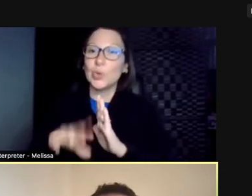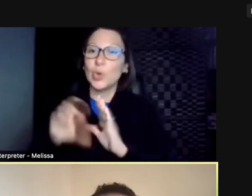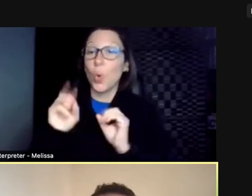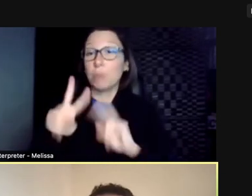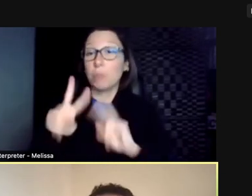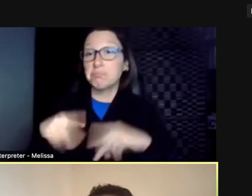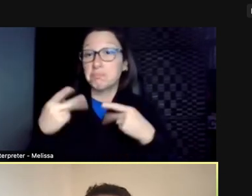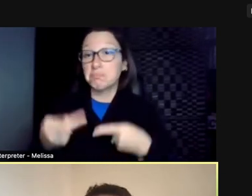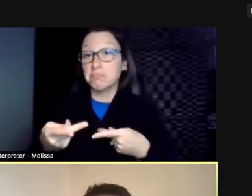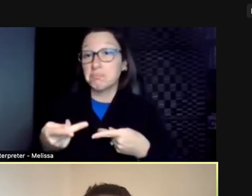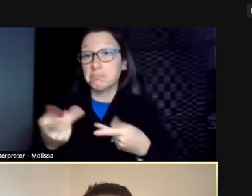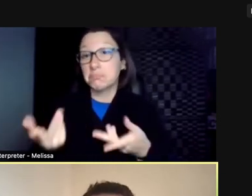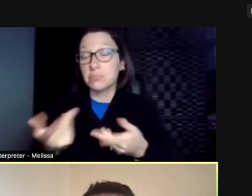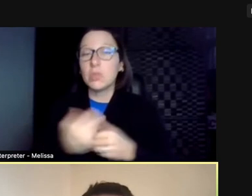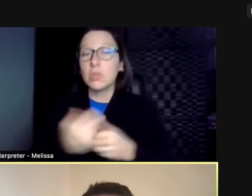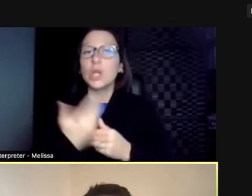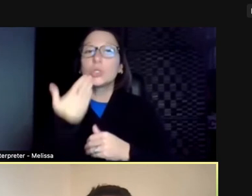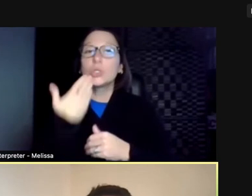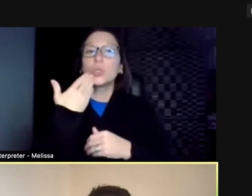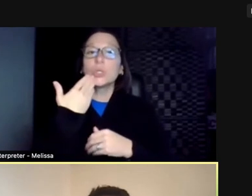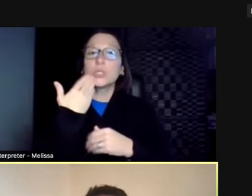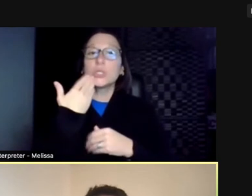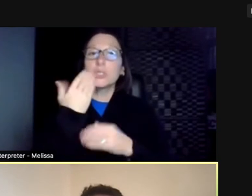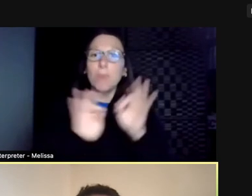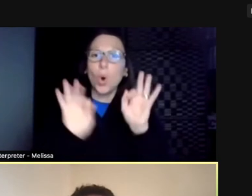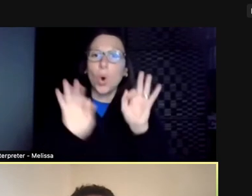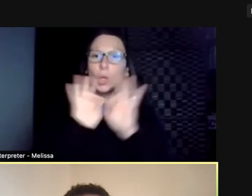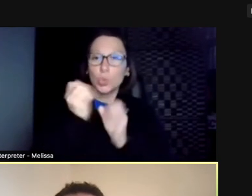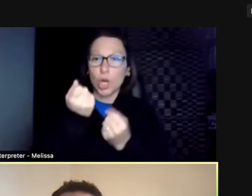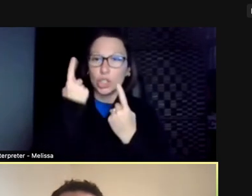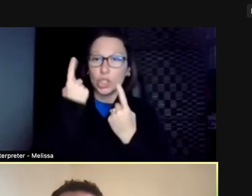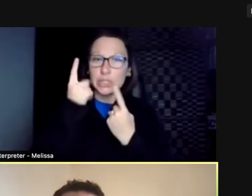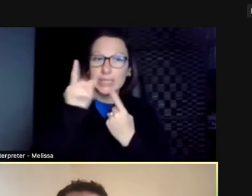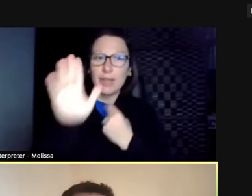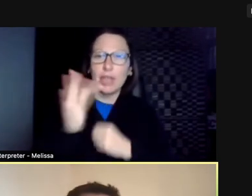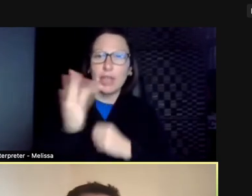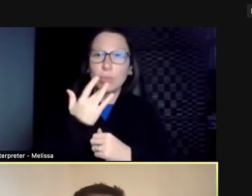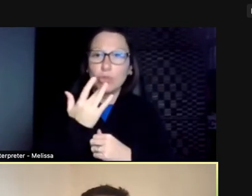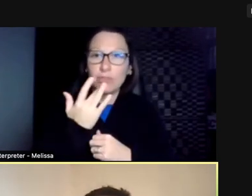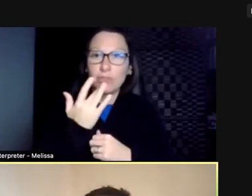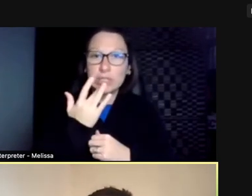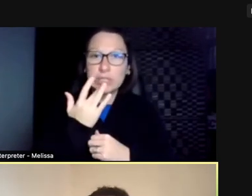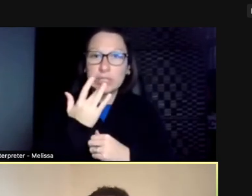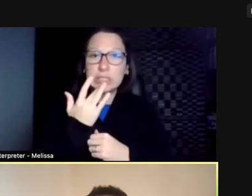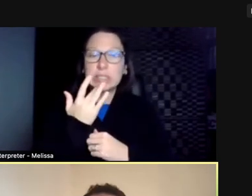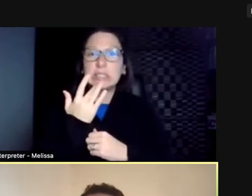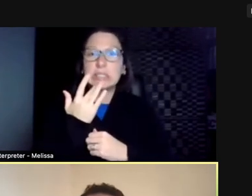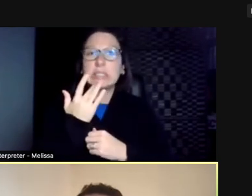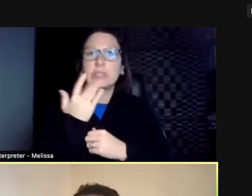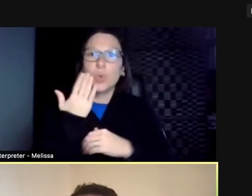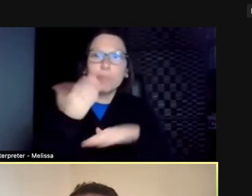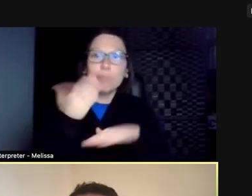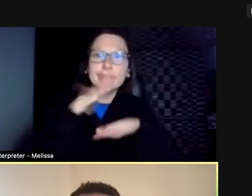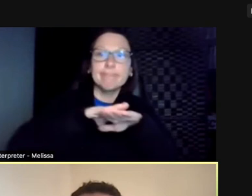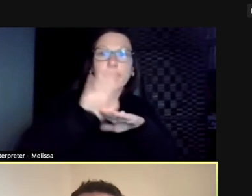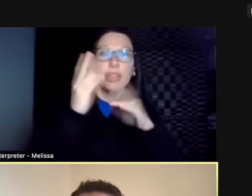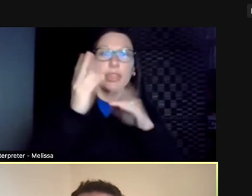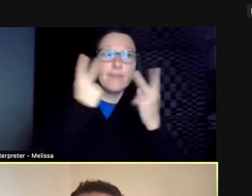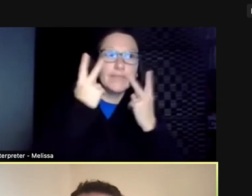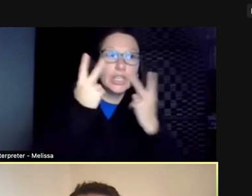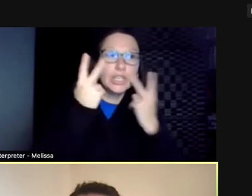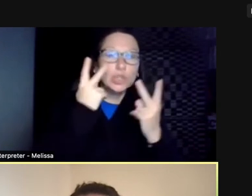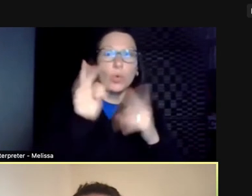understanding of what the student's sensory preferences are, in addition to just what their visual profile is and what their